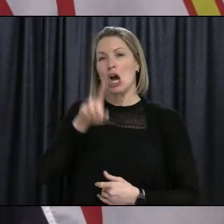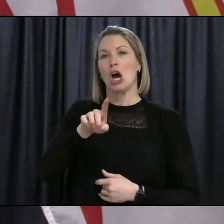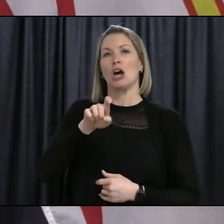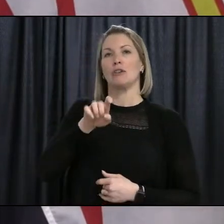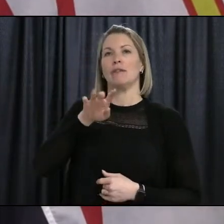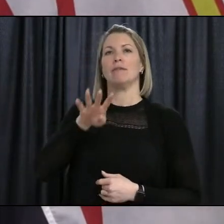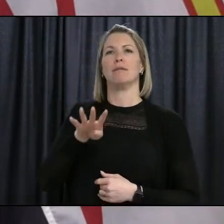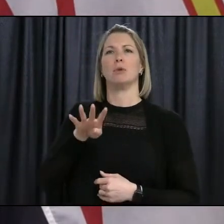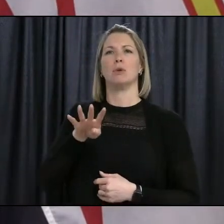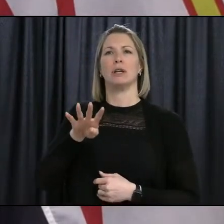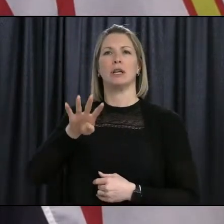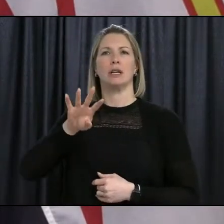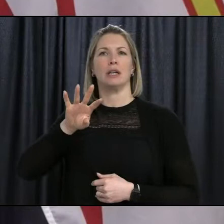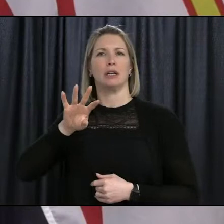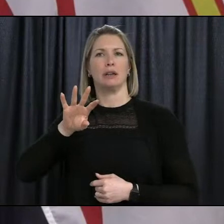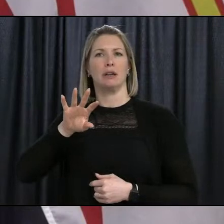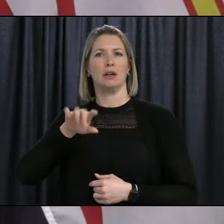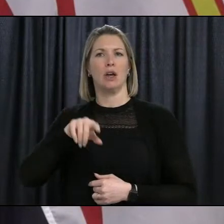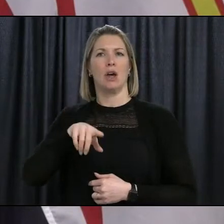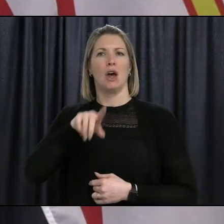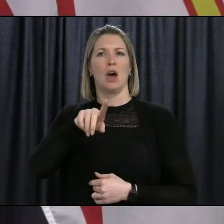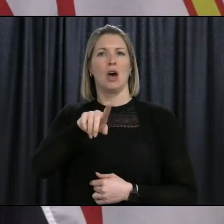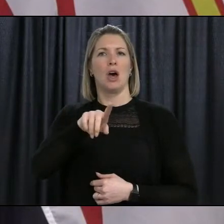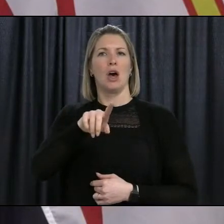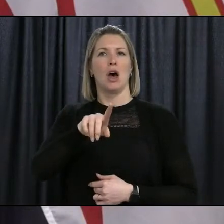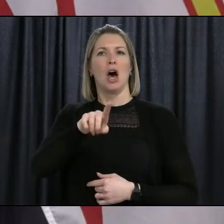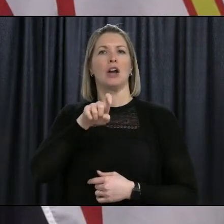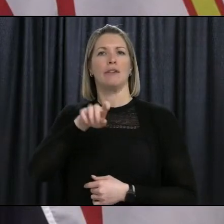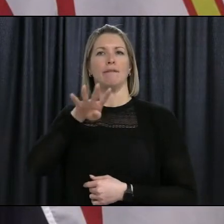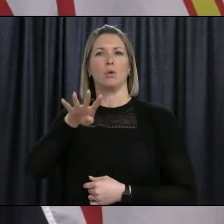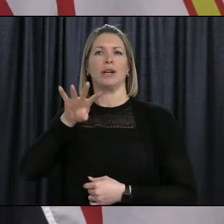COVID-19. And in total, we have tested